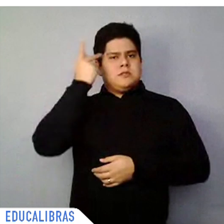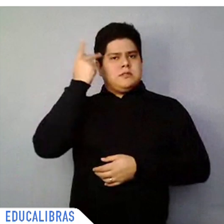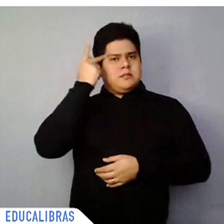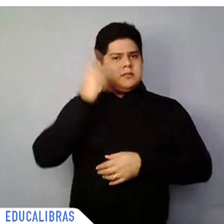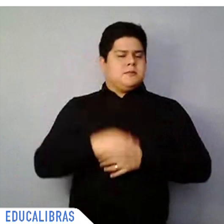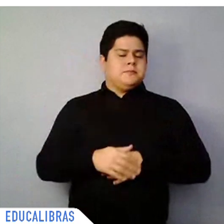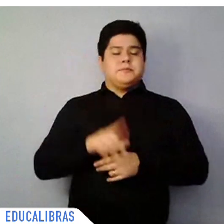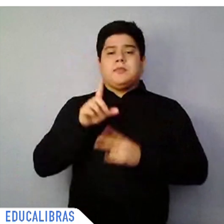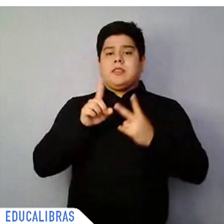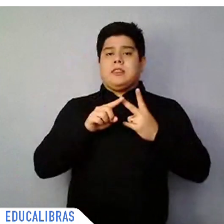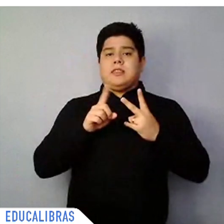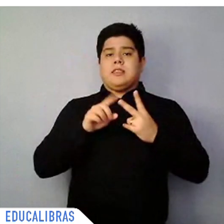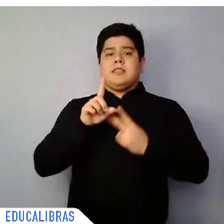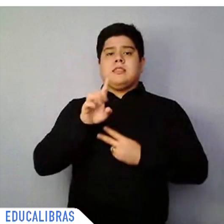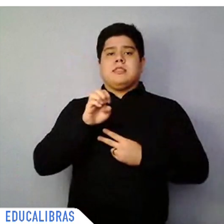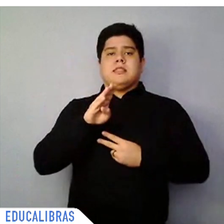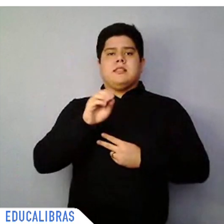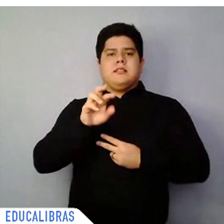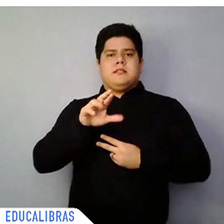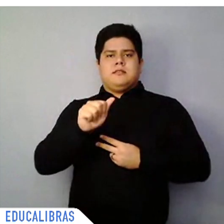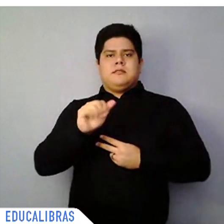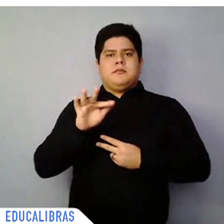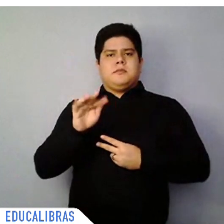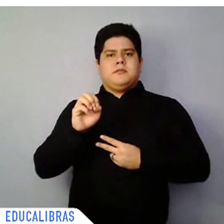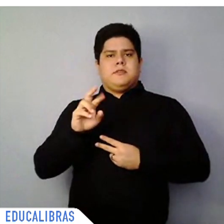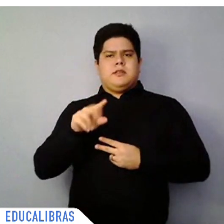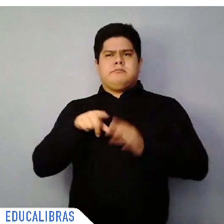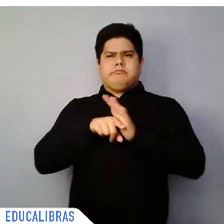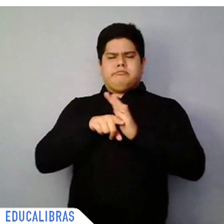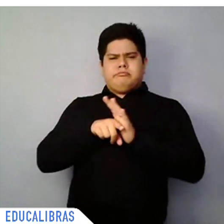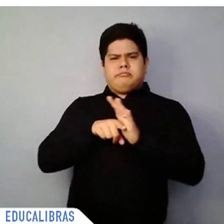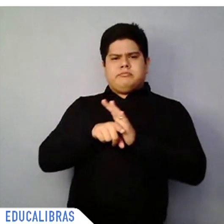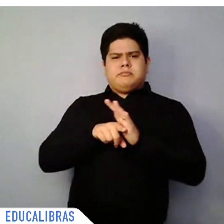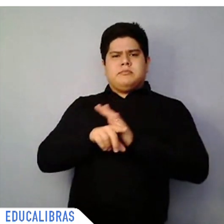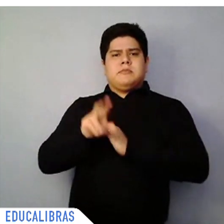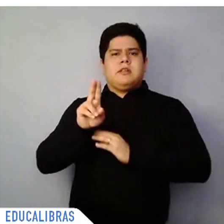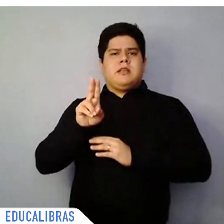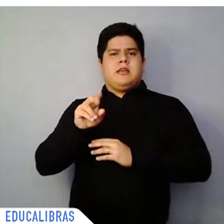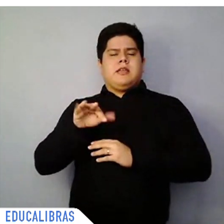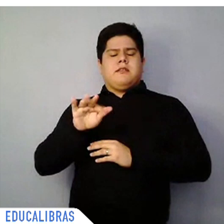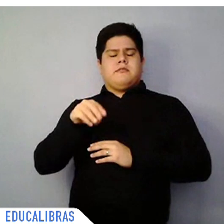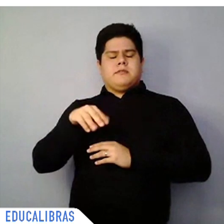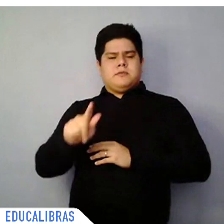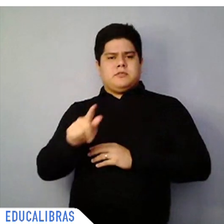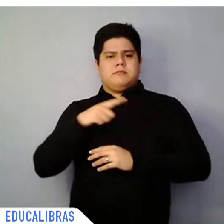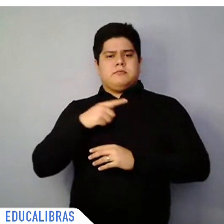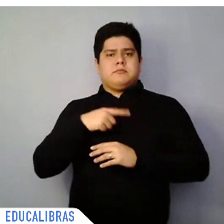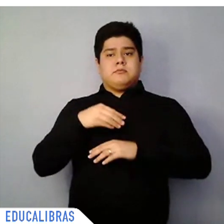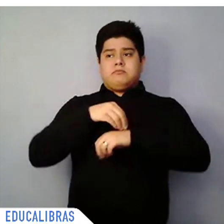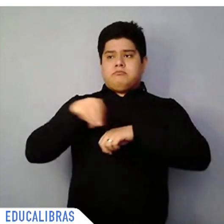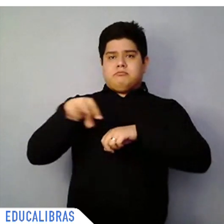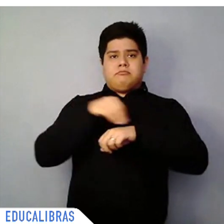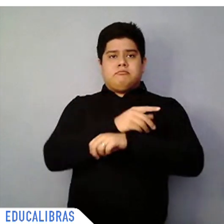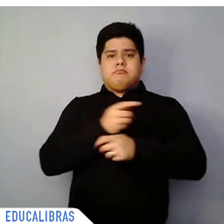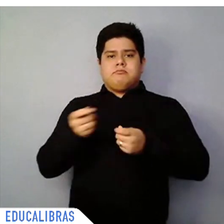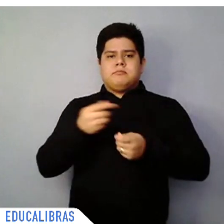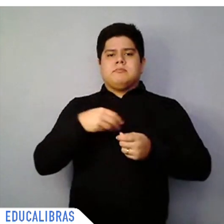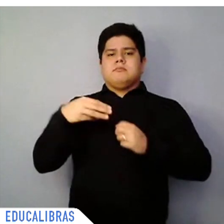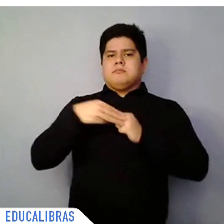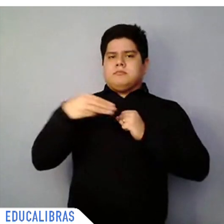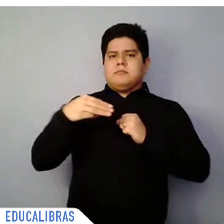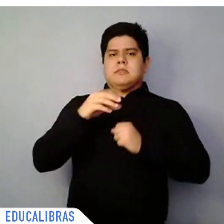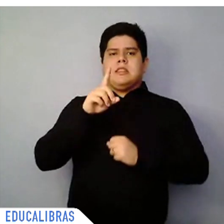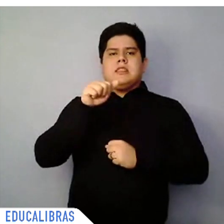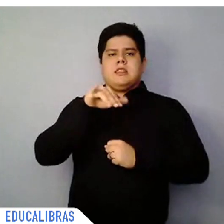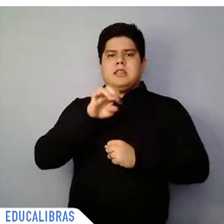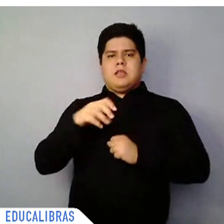and we'll have Eduardo Suplicy, professor, economist, former senator, and current councillor for the city of São Paulo, Débora